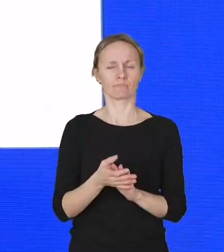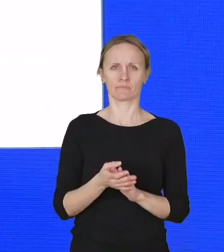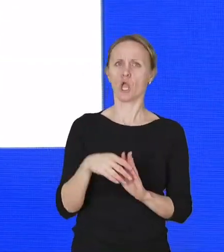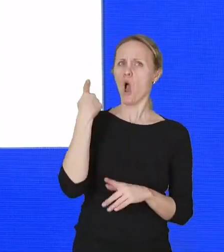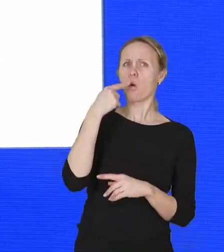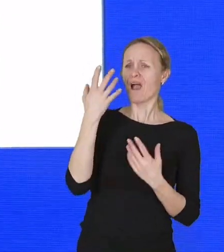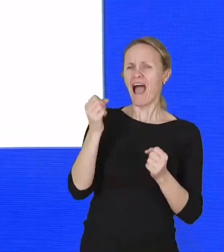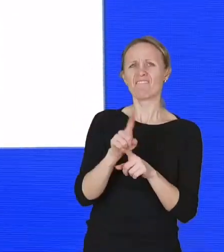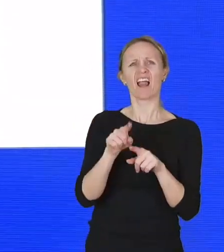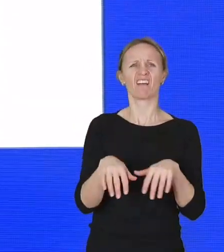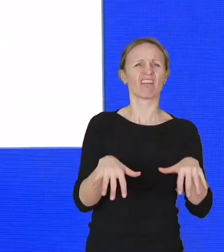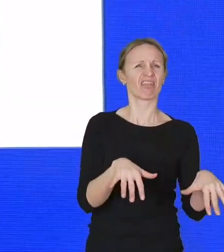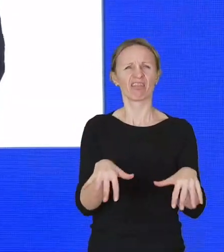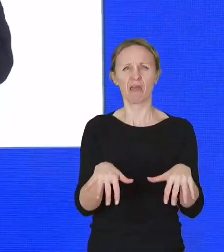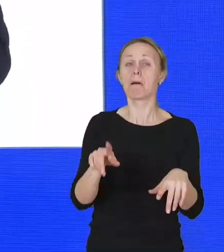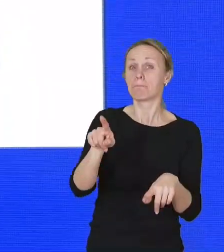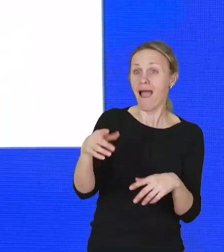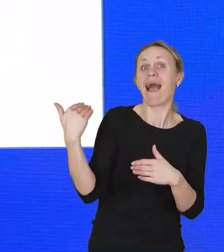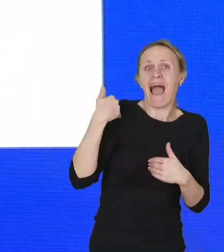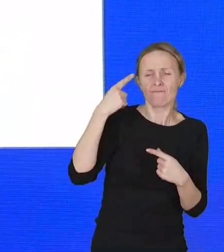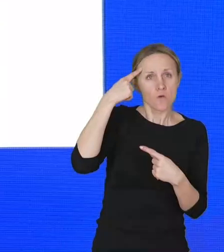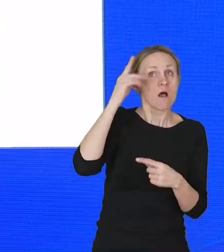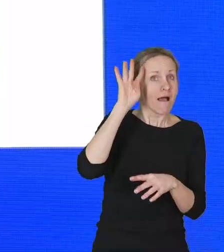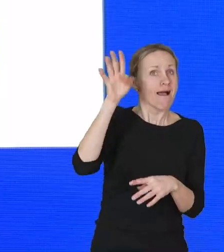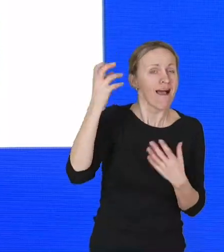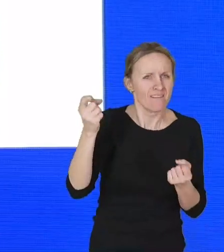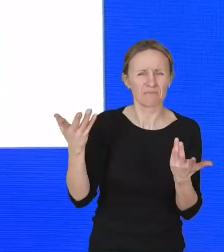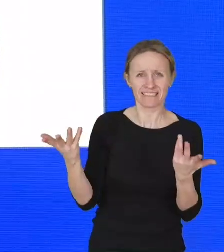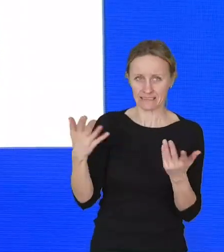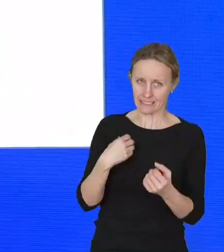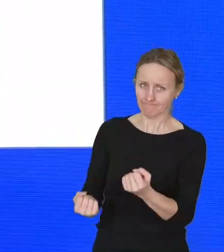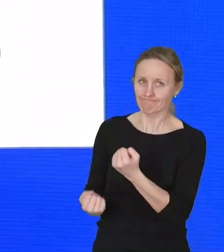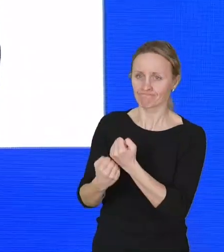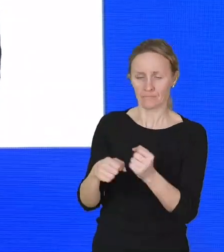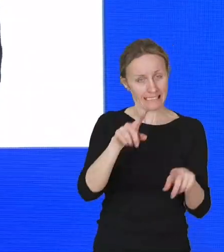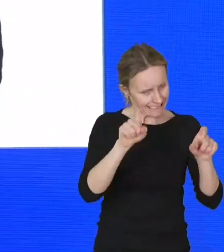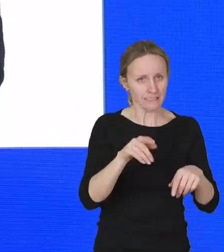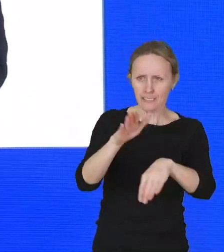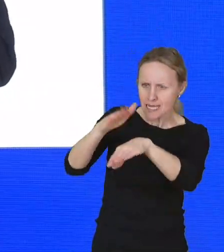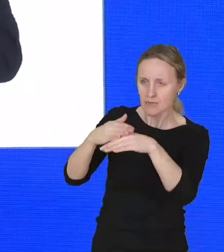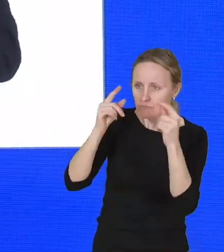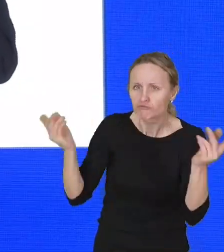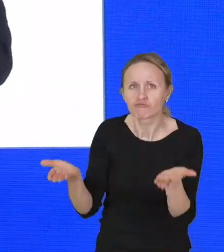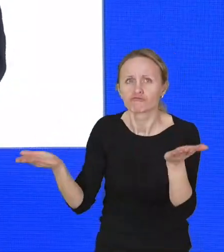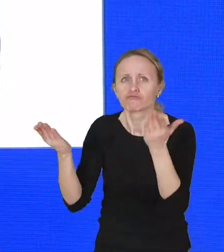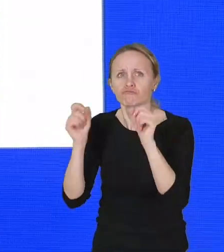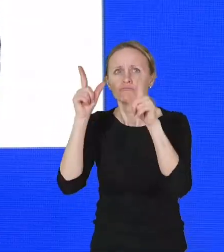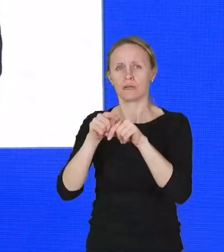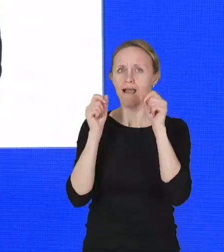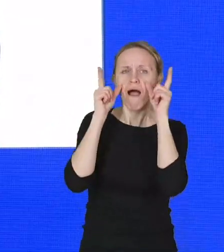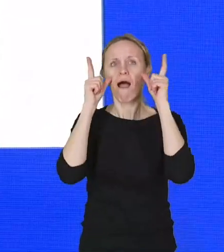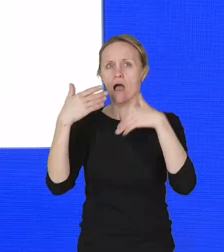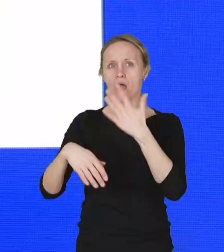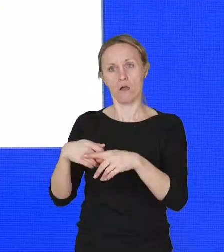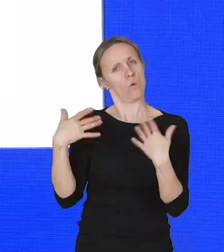on this, and in a shrinking world in which we are currently living,